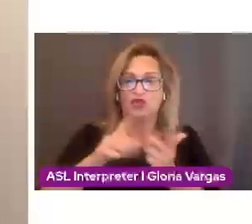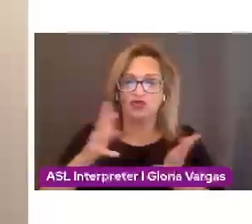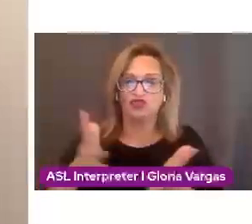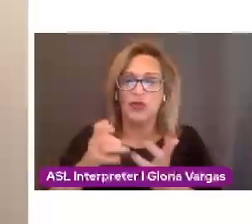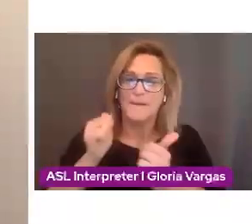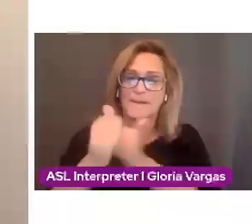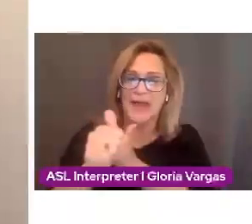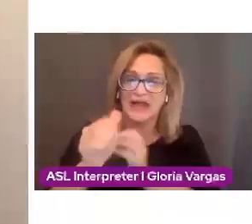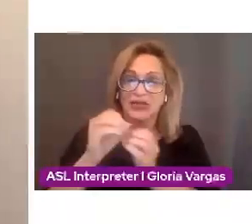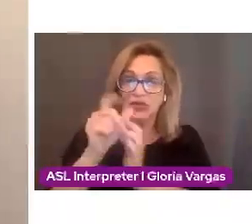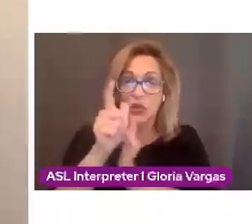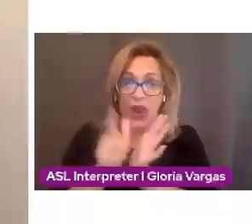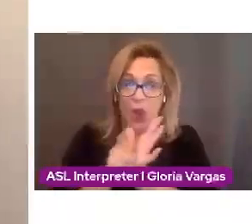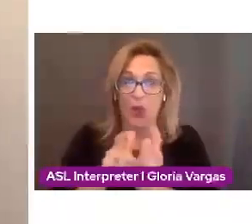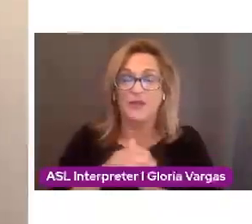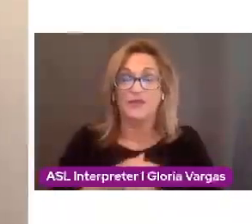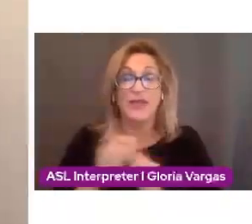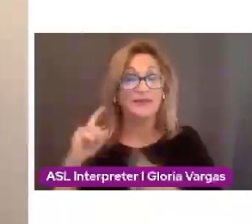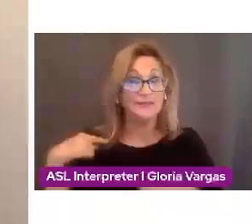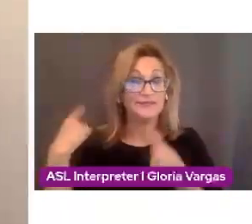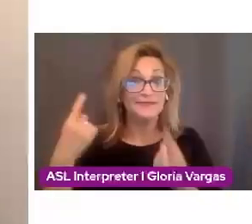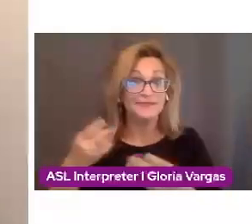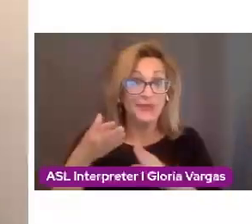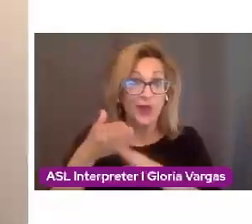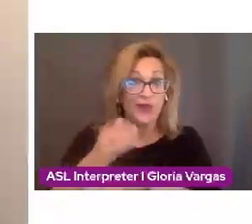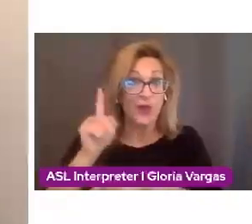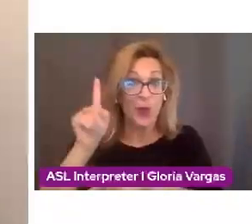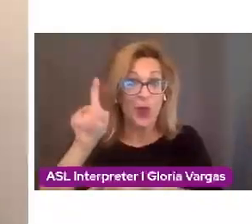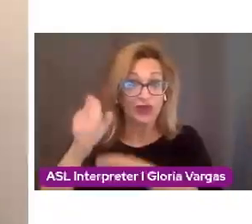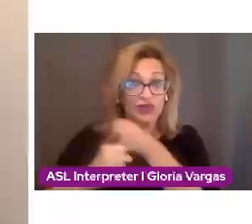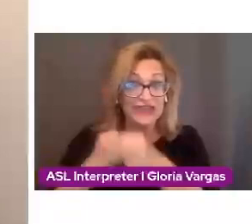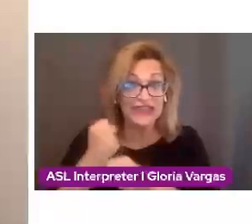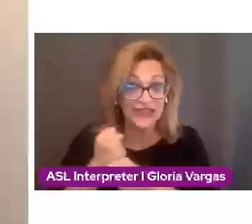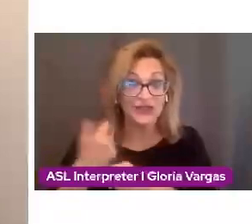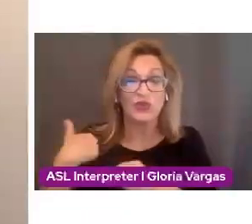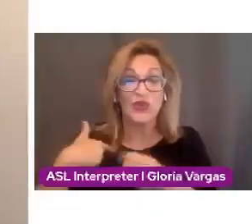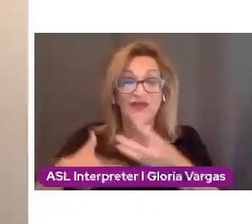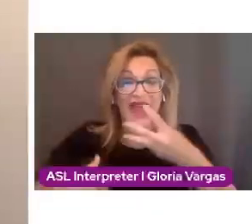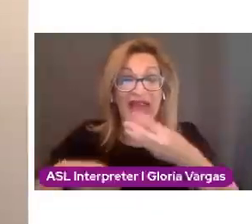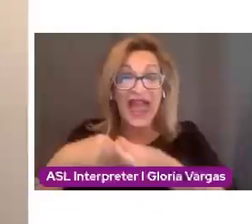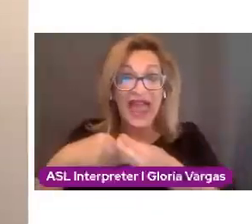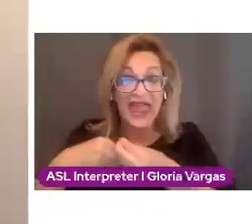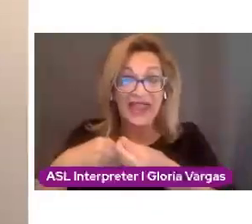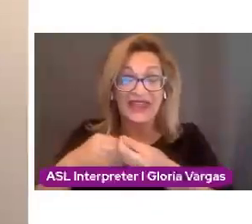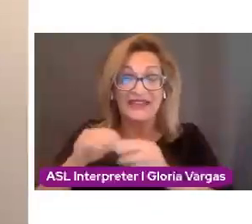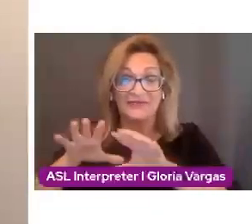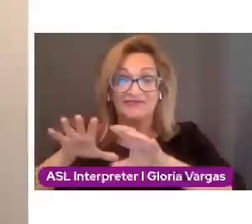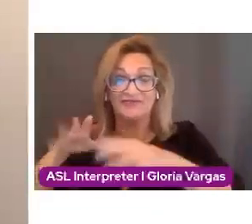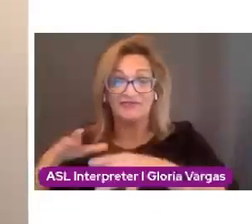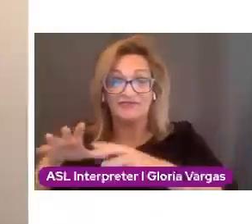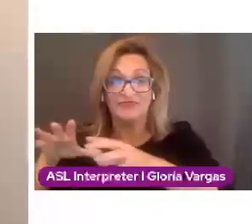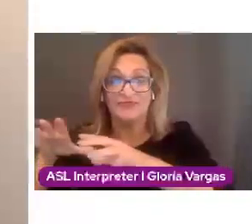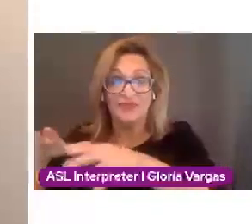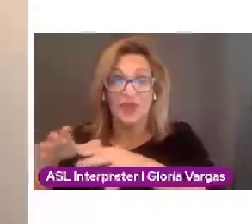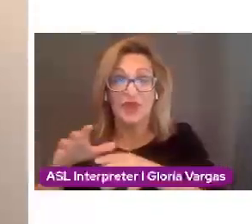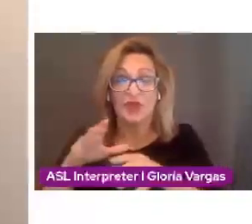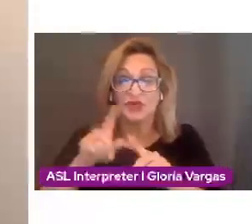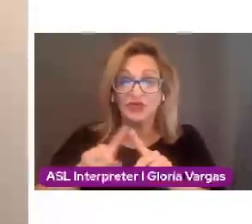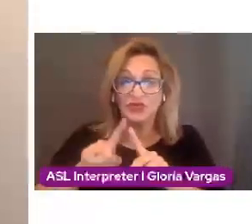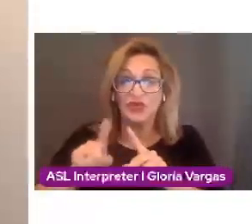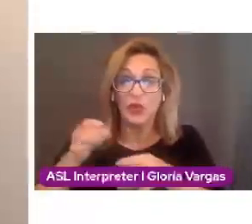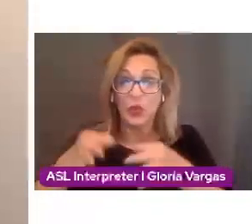that time, we have added circuit courts. We now have 13 circuit courts, but we still just have